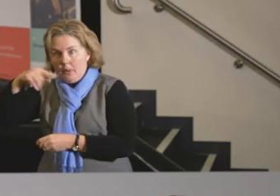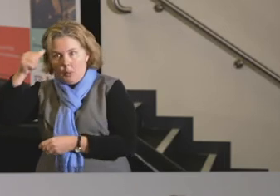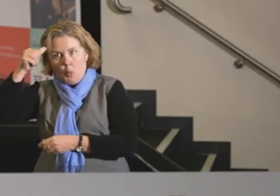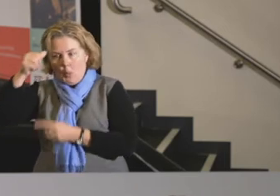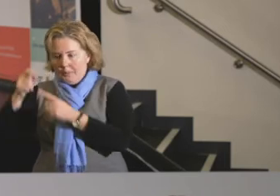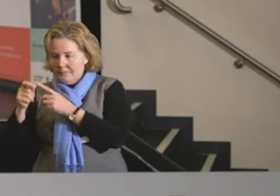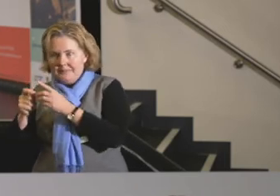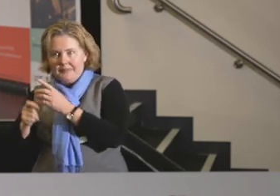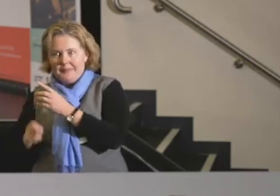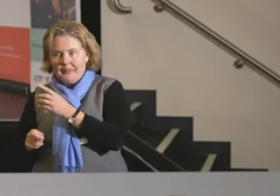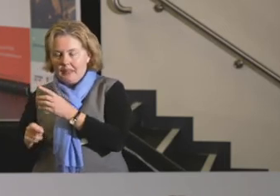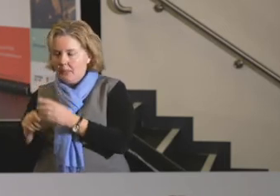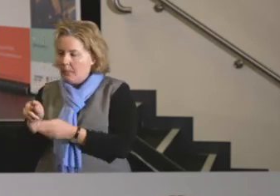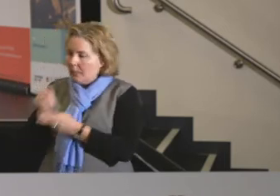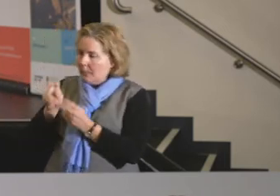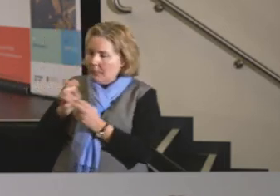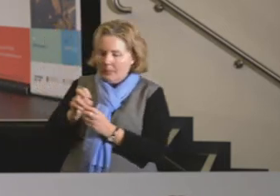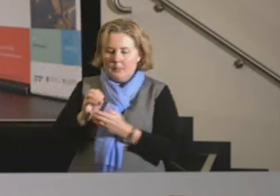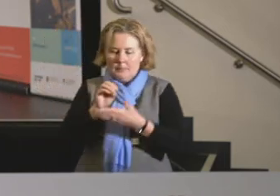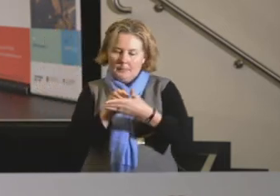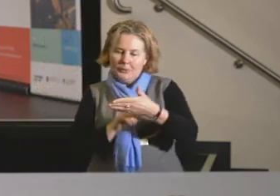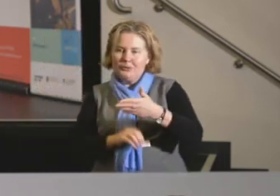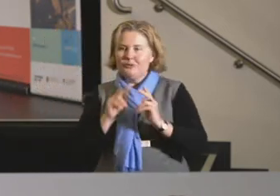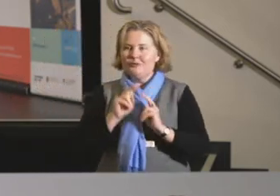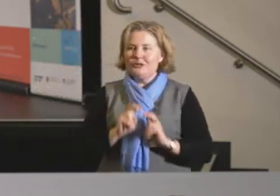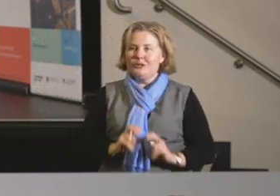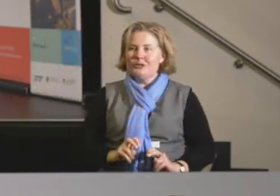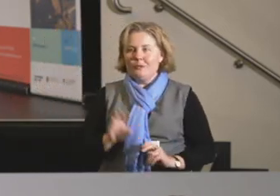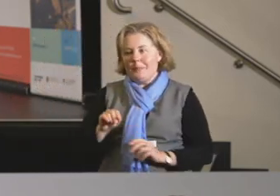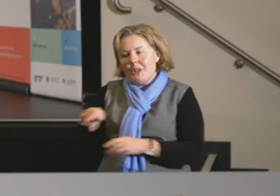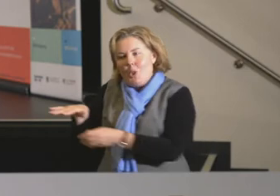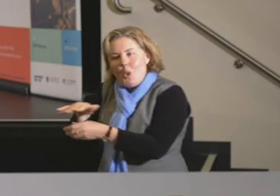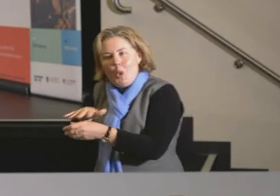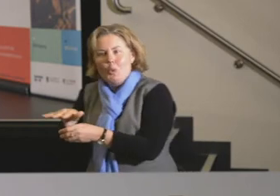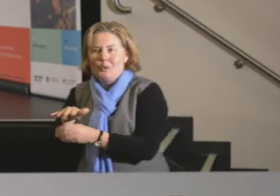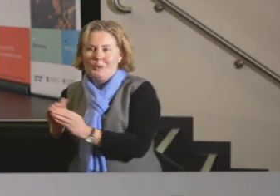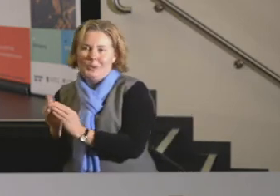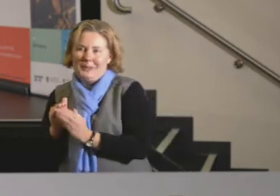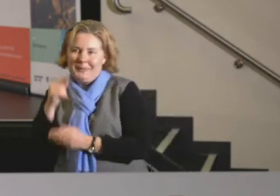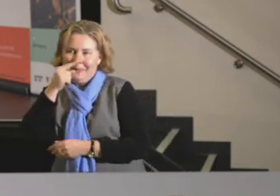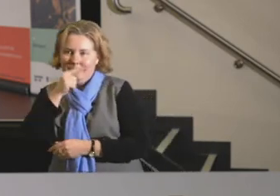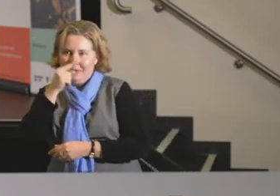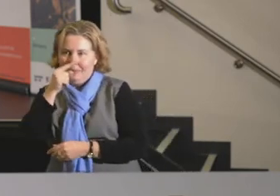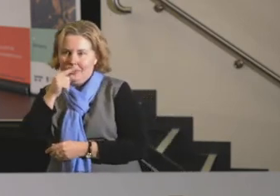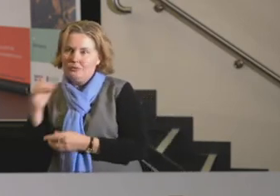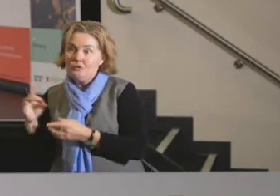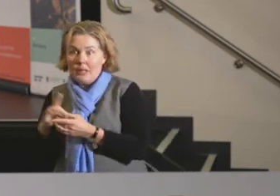the concepts that they were researching or talking about. And I think it was in relation to climate